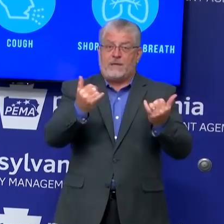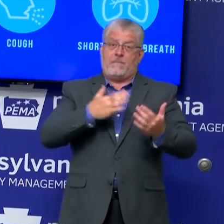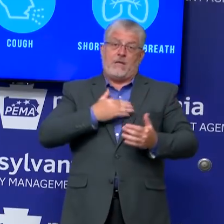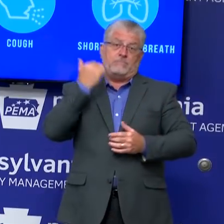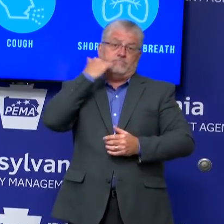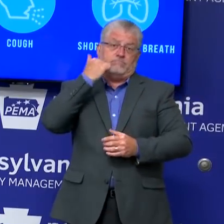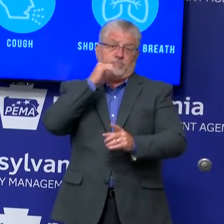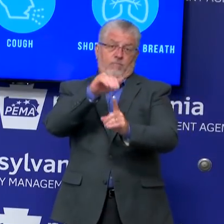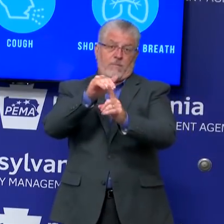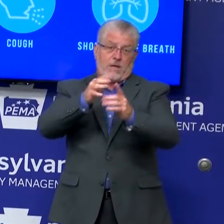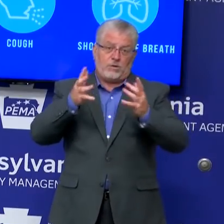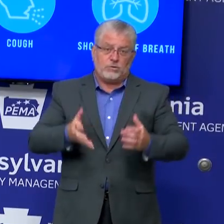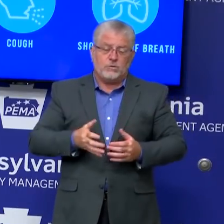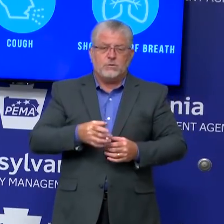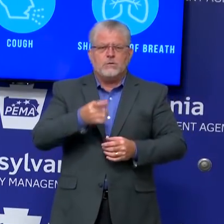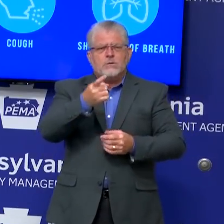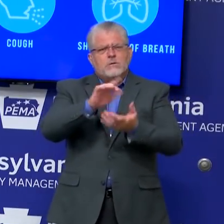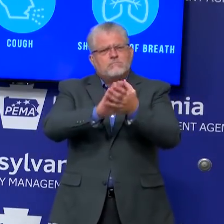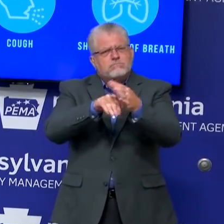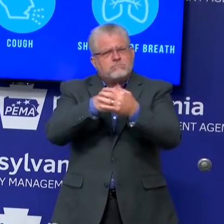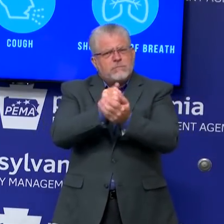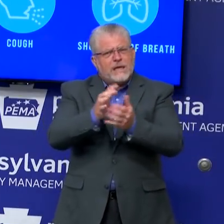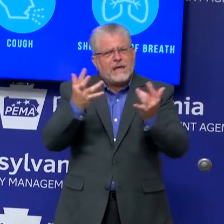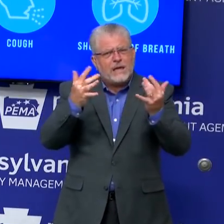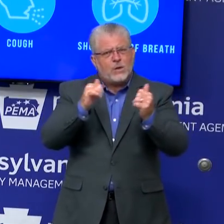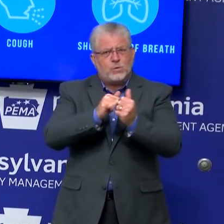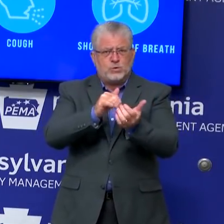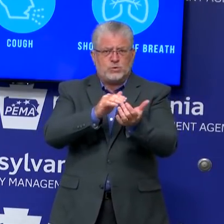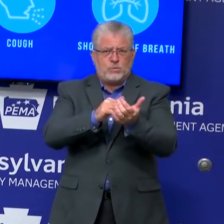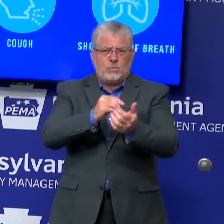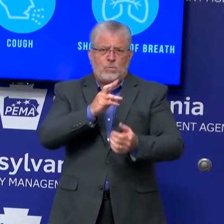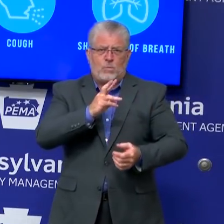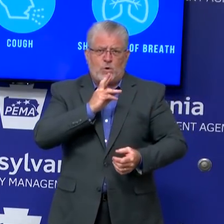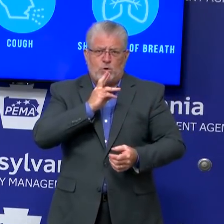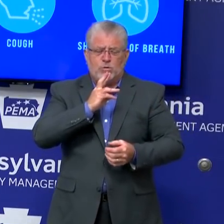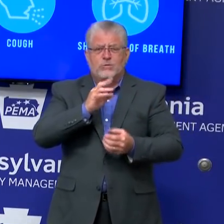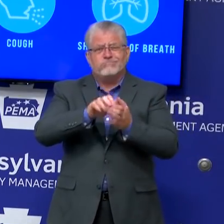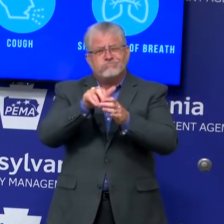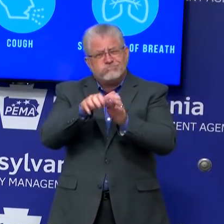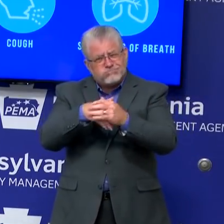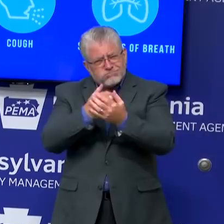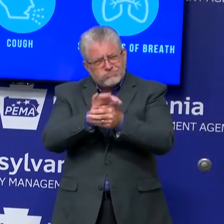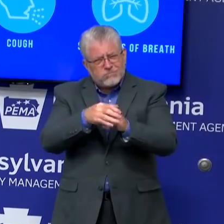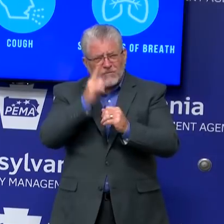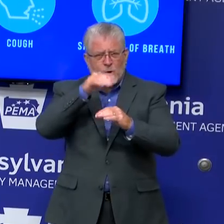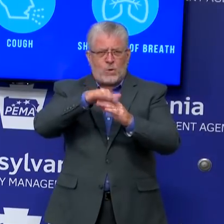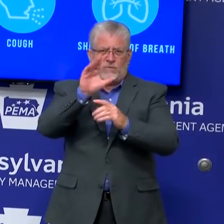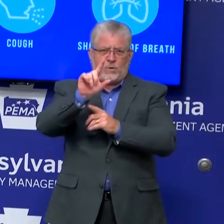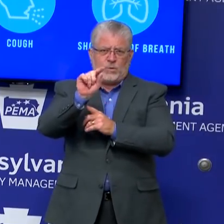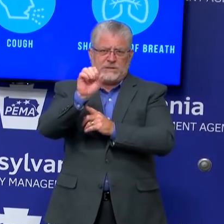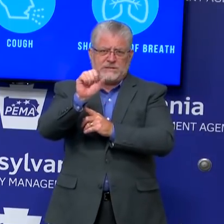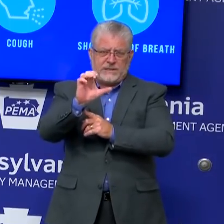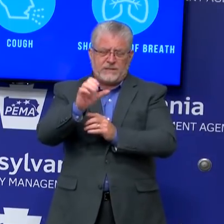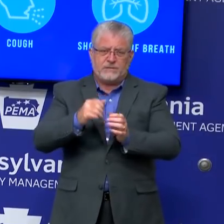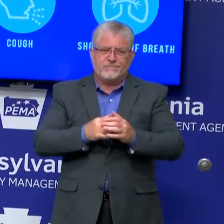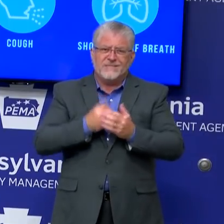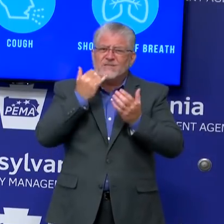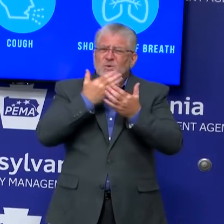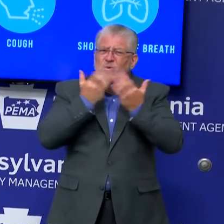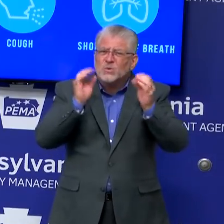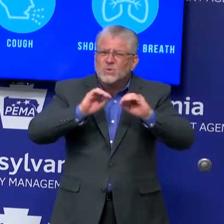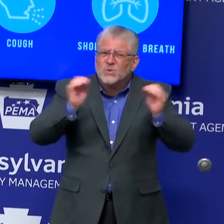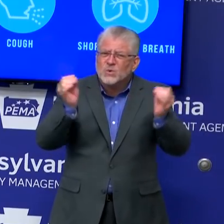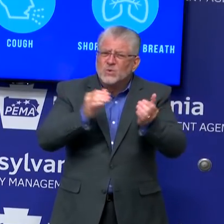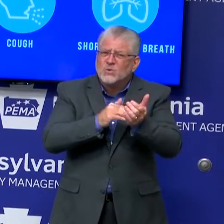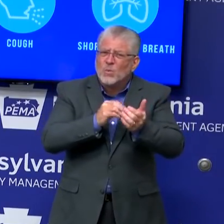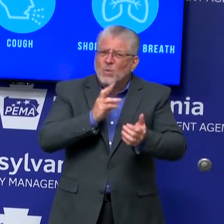soap and water for at least 20 seconds, or the time it takes to sing Happy Birthday twice. Please use hand sanitizer